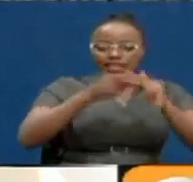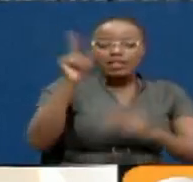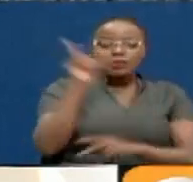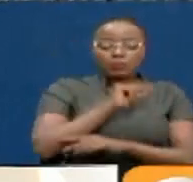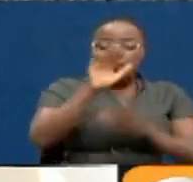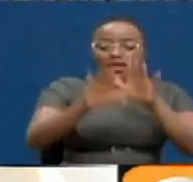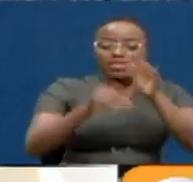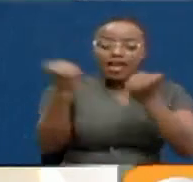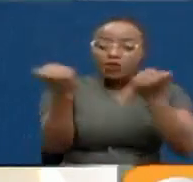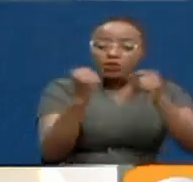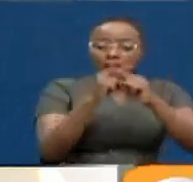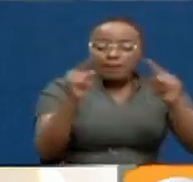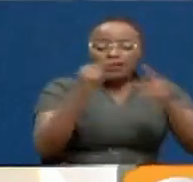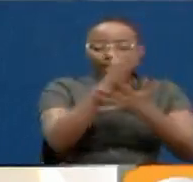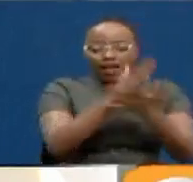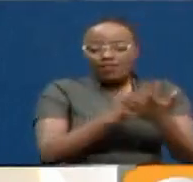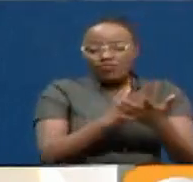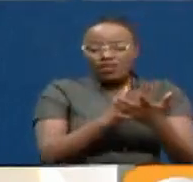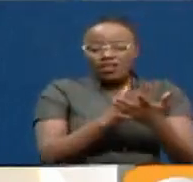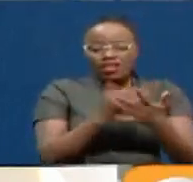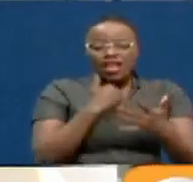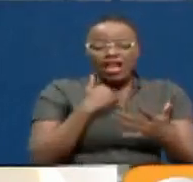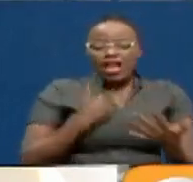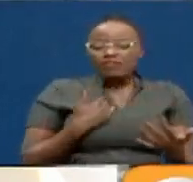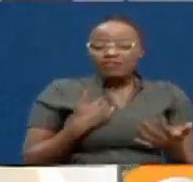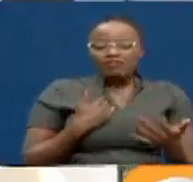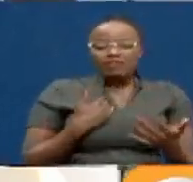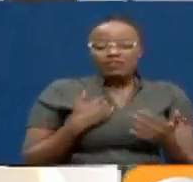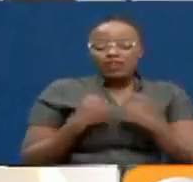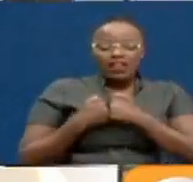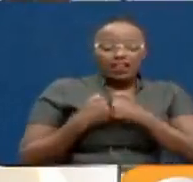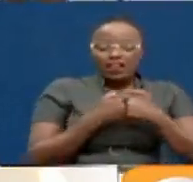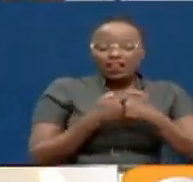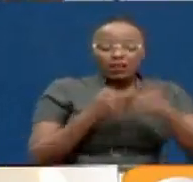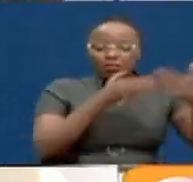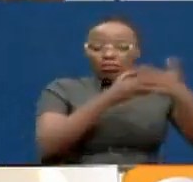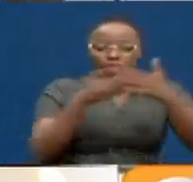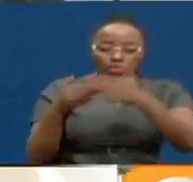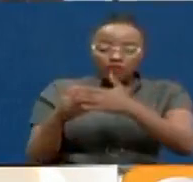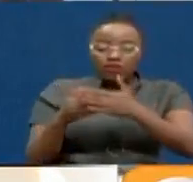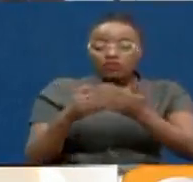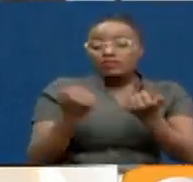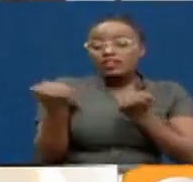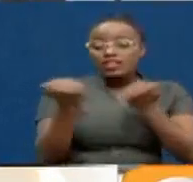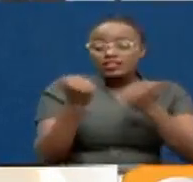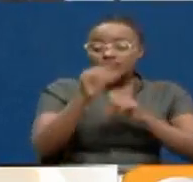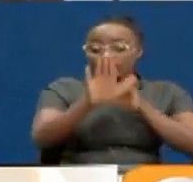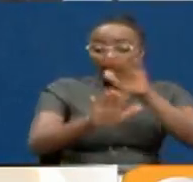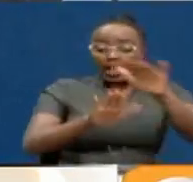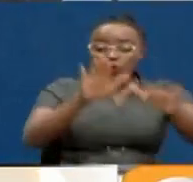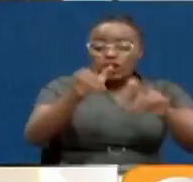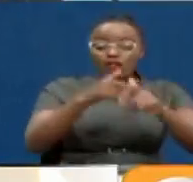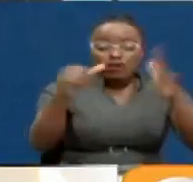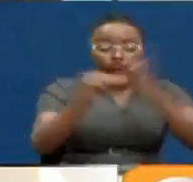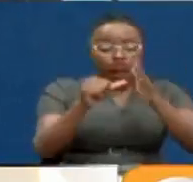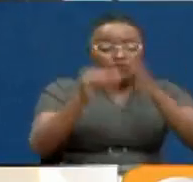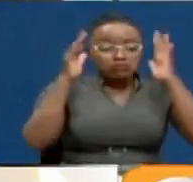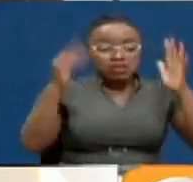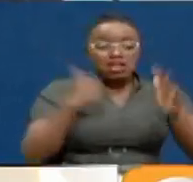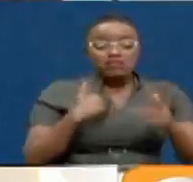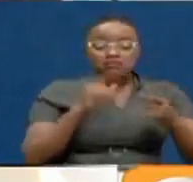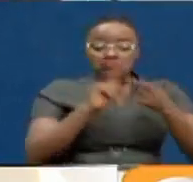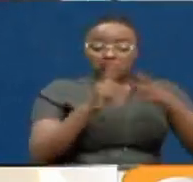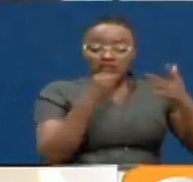the Nyayo car. But halfway through, they had encountered a hurdle. Now, the death of the Nyayo car can be traced back to a lot of issues, key among them